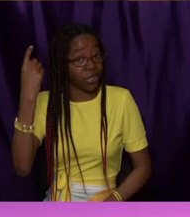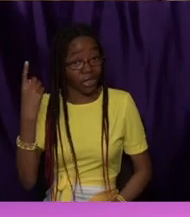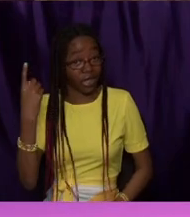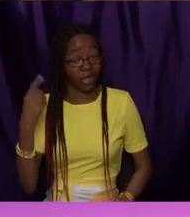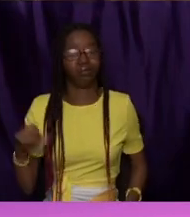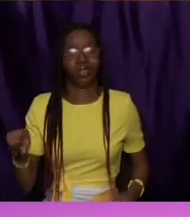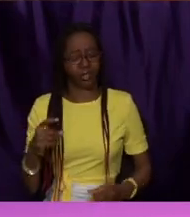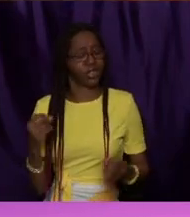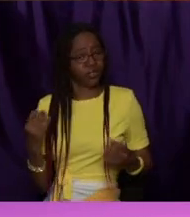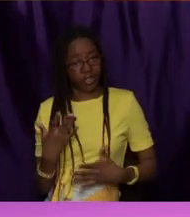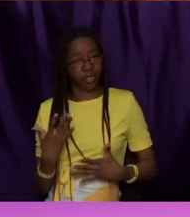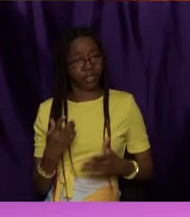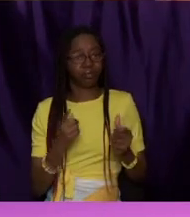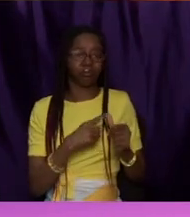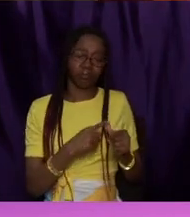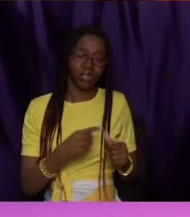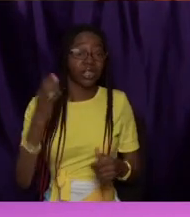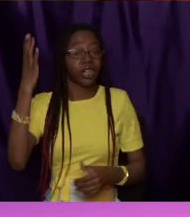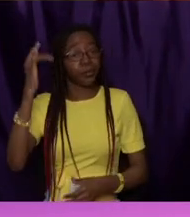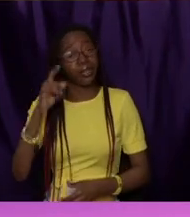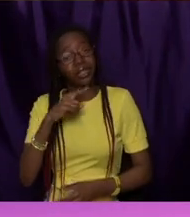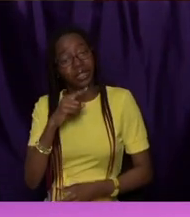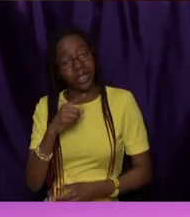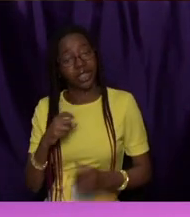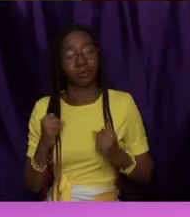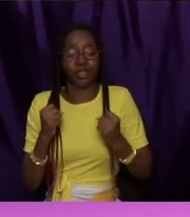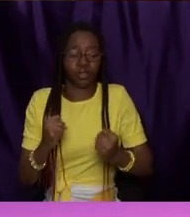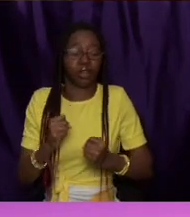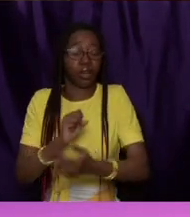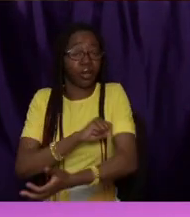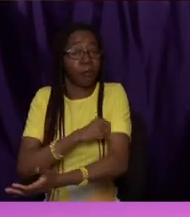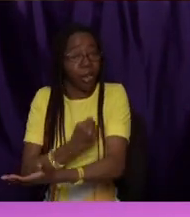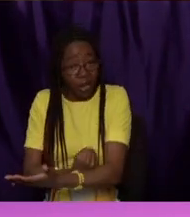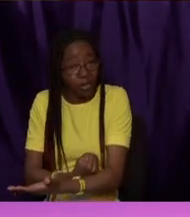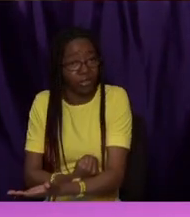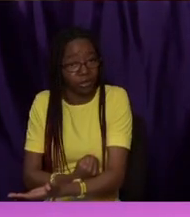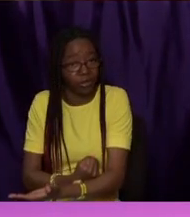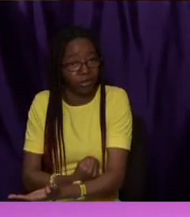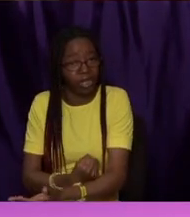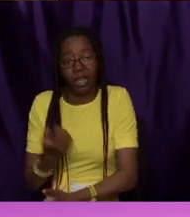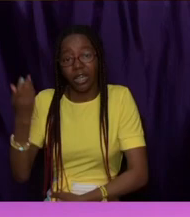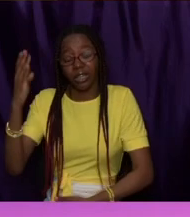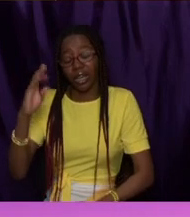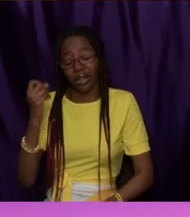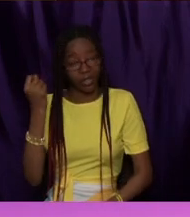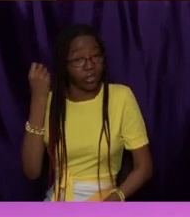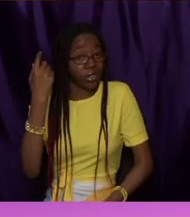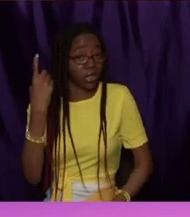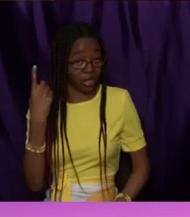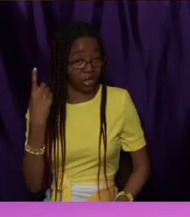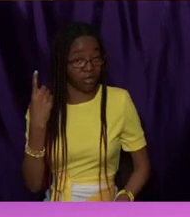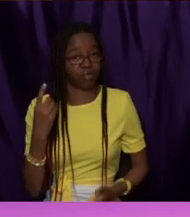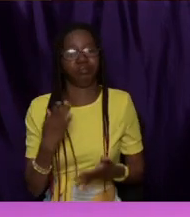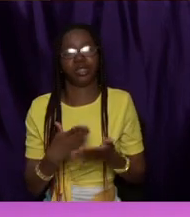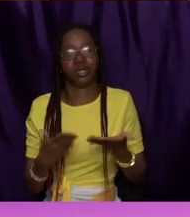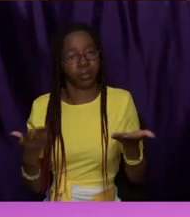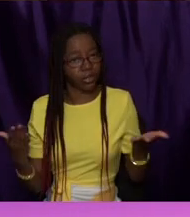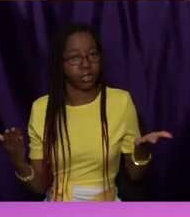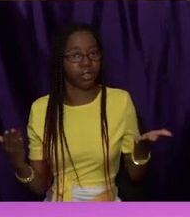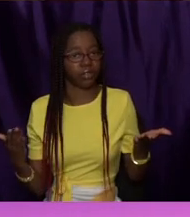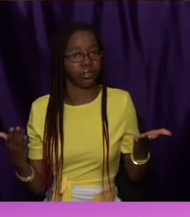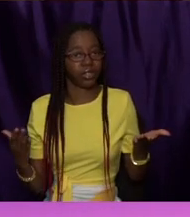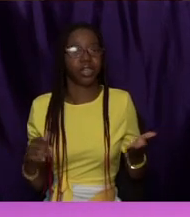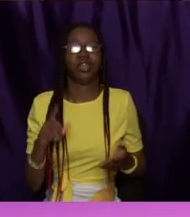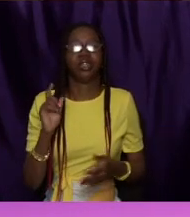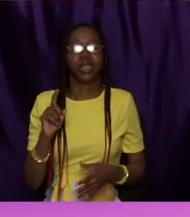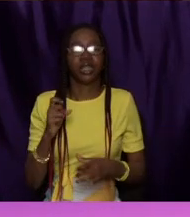there's fear. That's why he says be strong and courageous. God understands that there's some stuff that ought